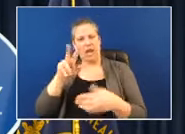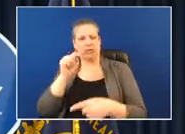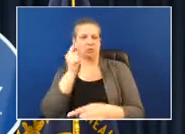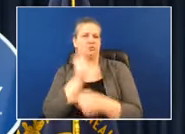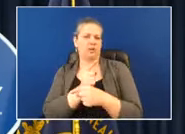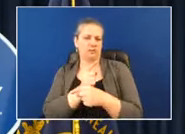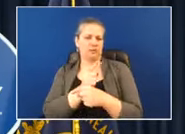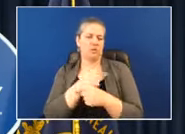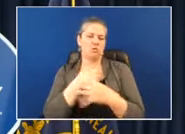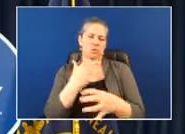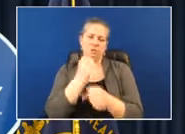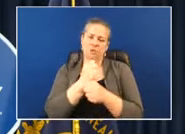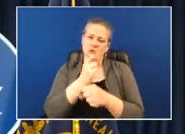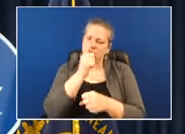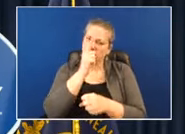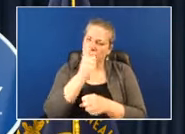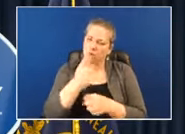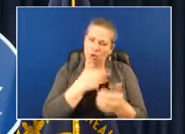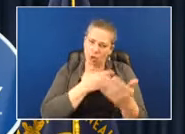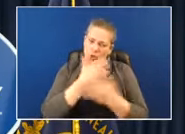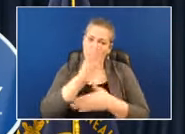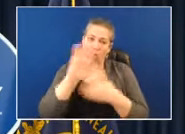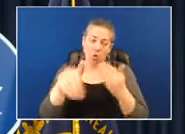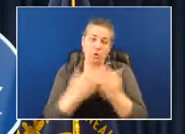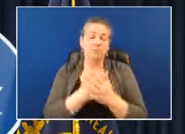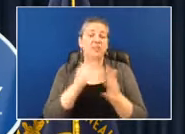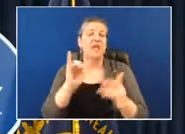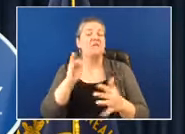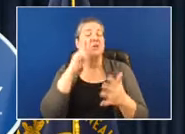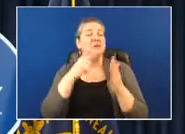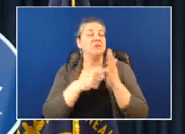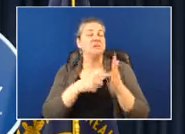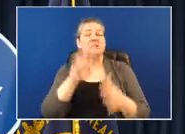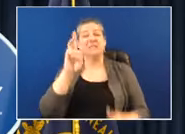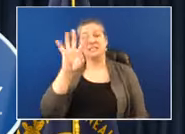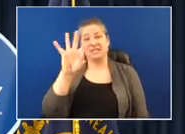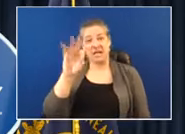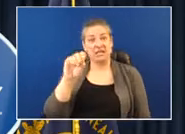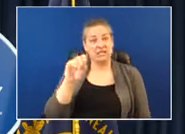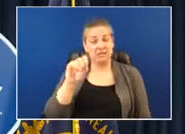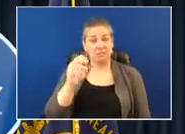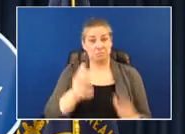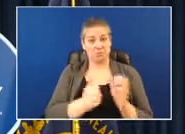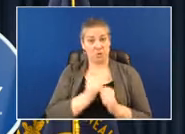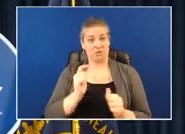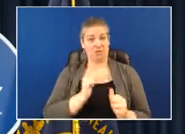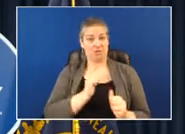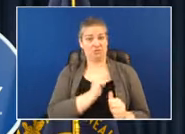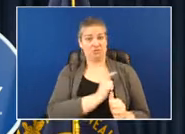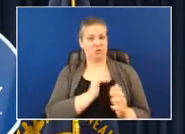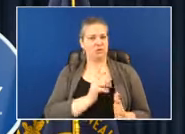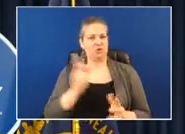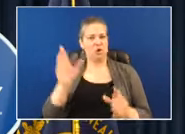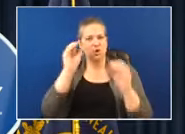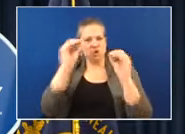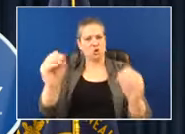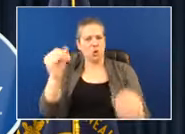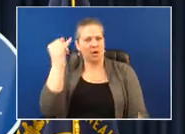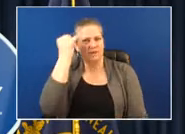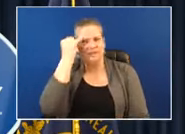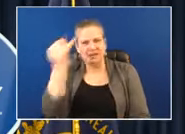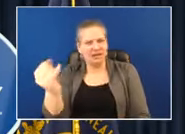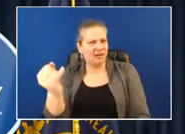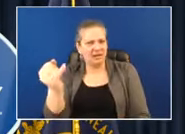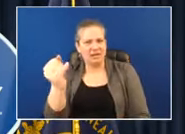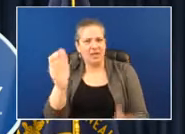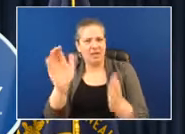again, that we get through them. For instance, on 690, most legislators that we've talked to had no idea about the amendment tacked on.